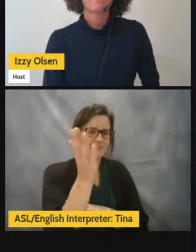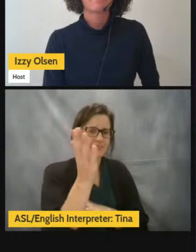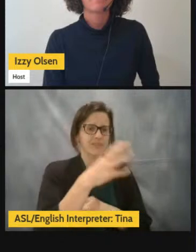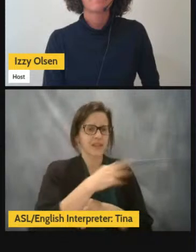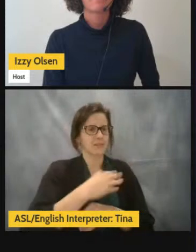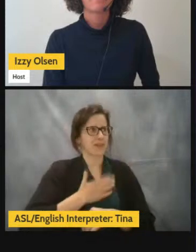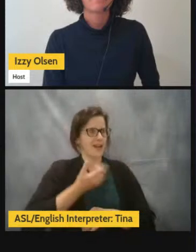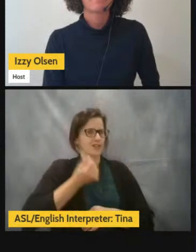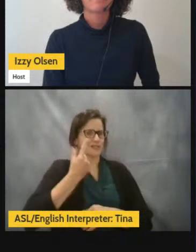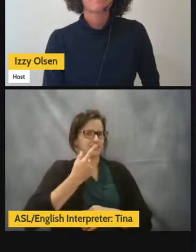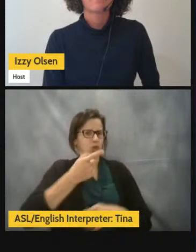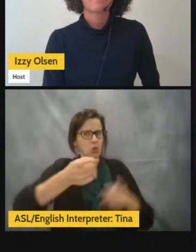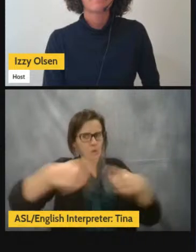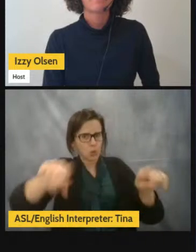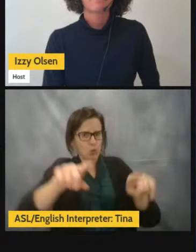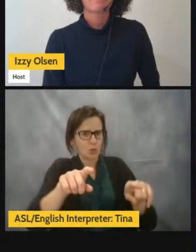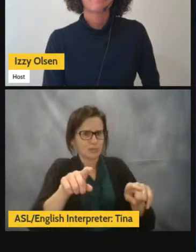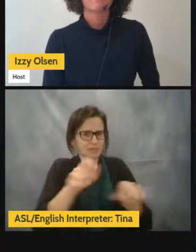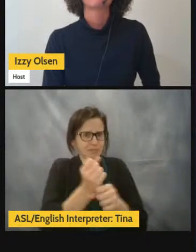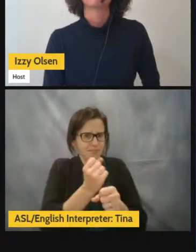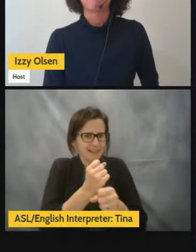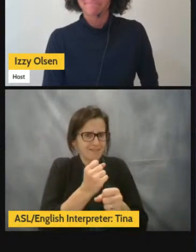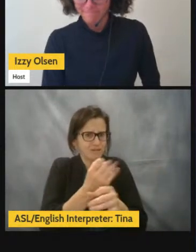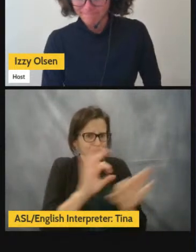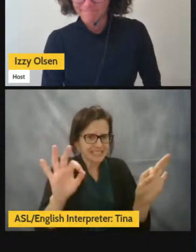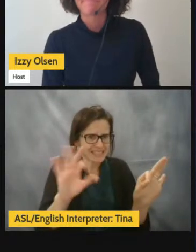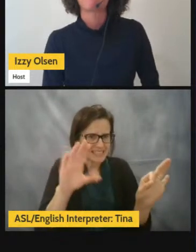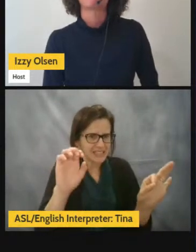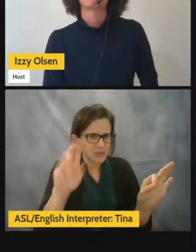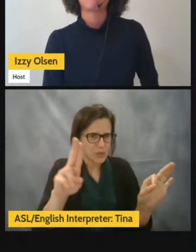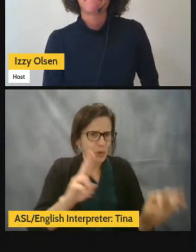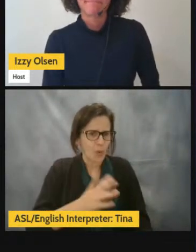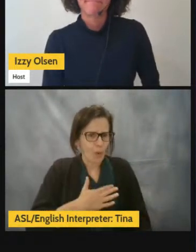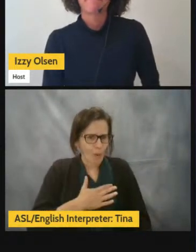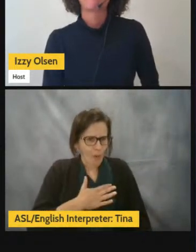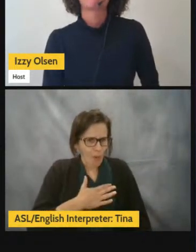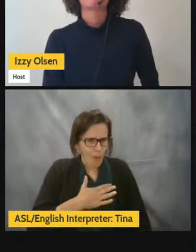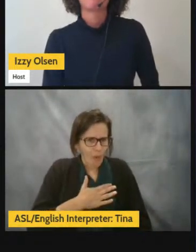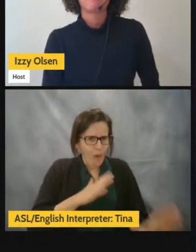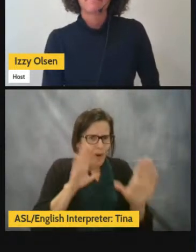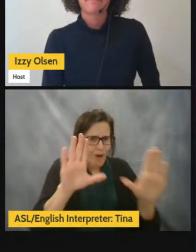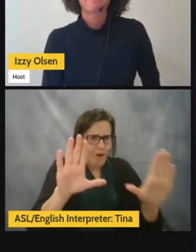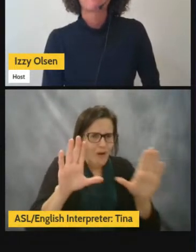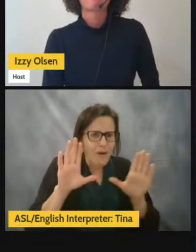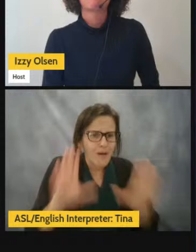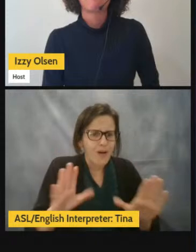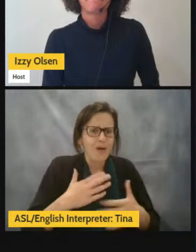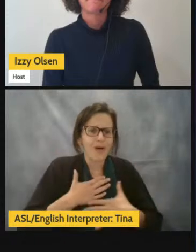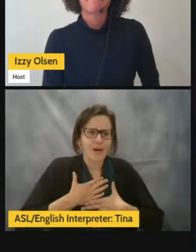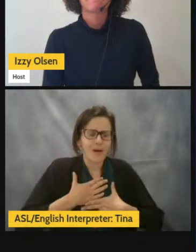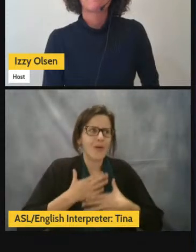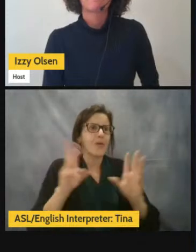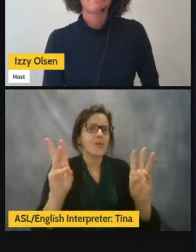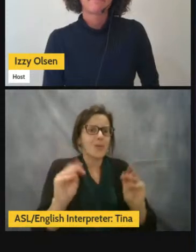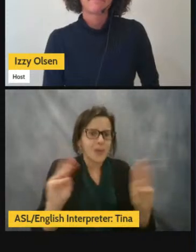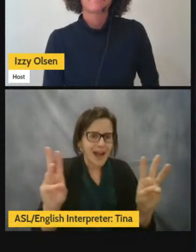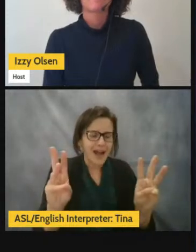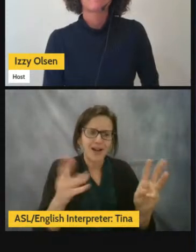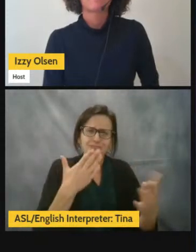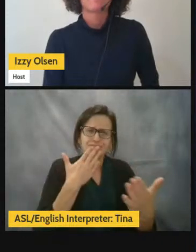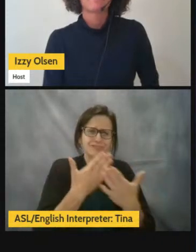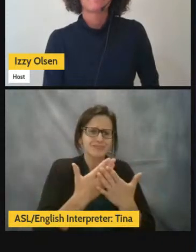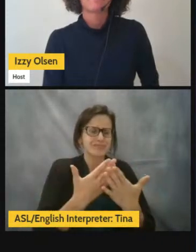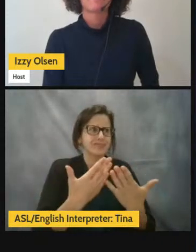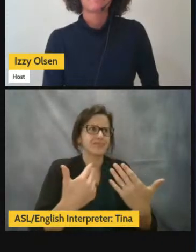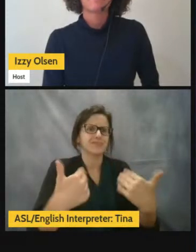made the CEUs for this free, which is super awesome and like way to go. Like, you know, like